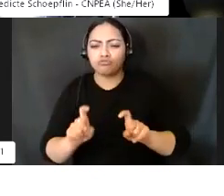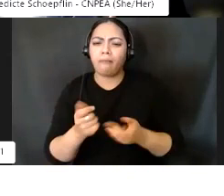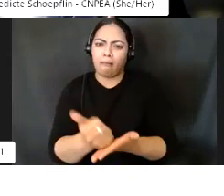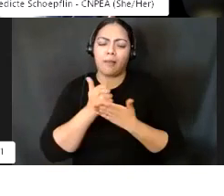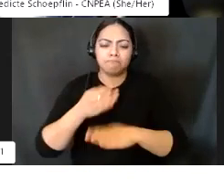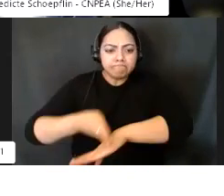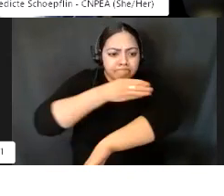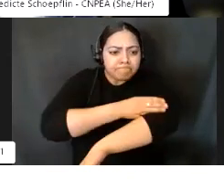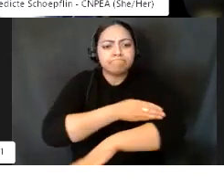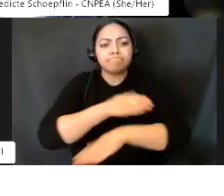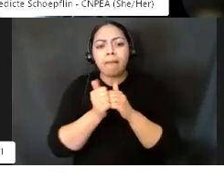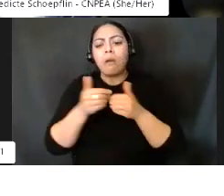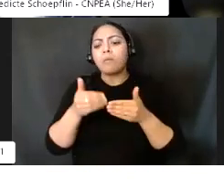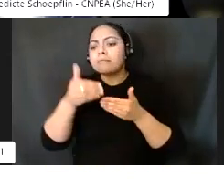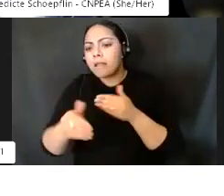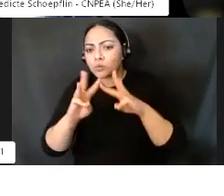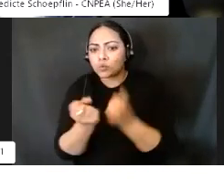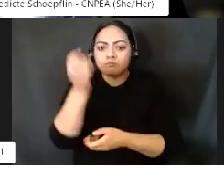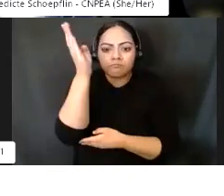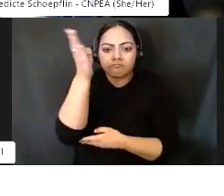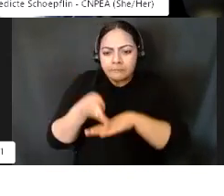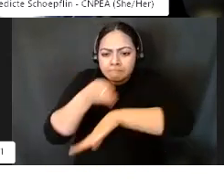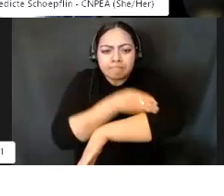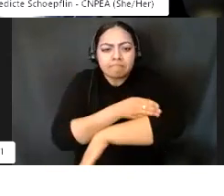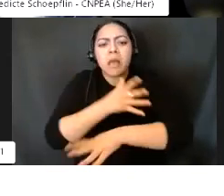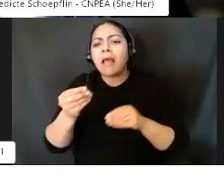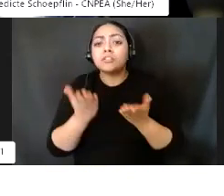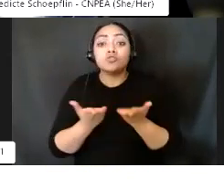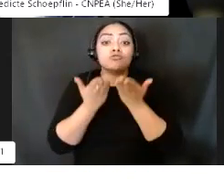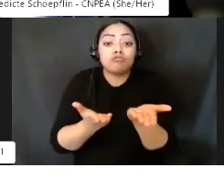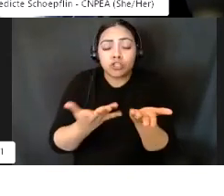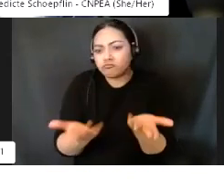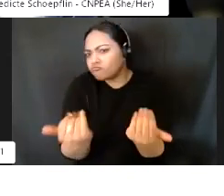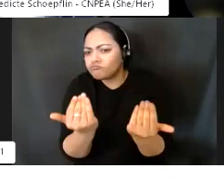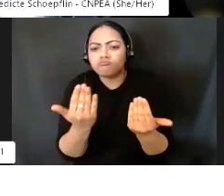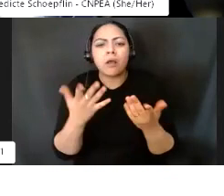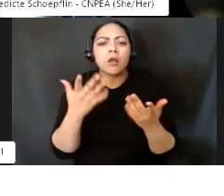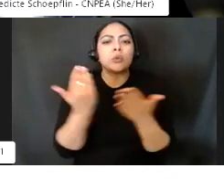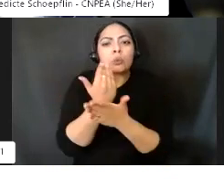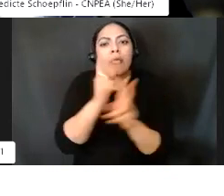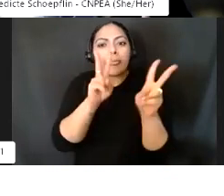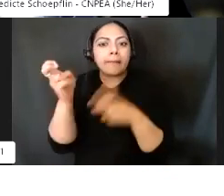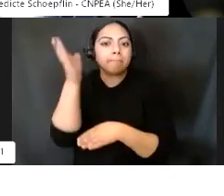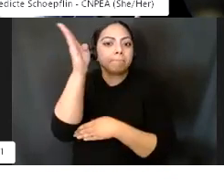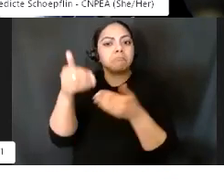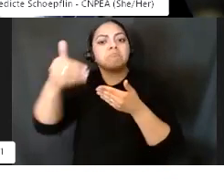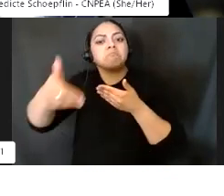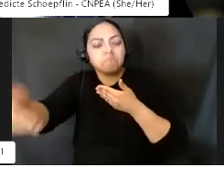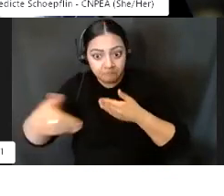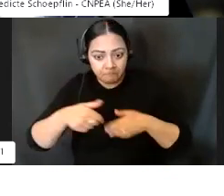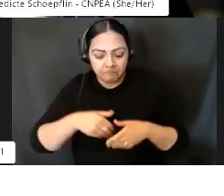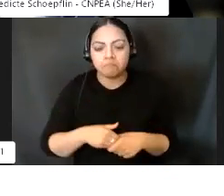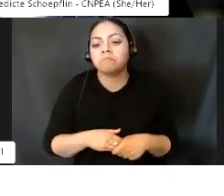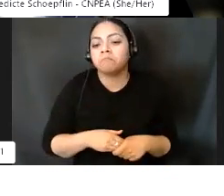from webinar to webinar, and to also welcome suggestions for new themes. And as a reminder, I mentioned the session